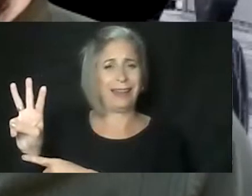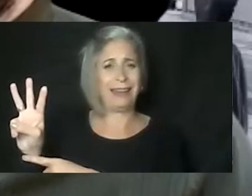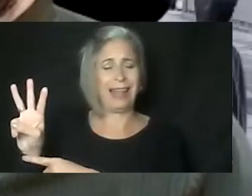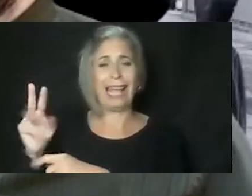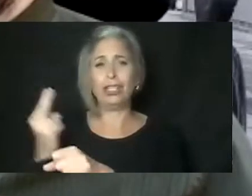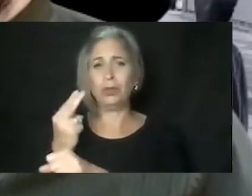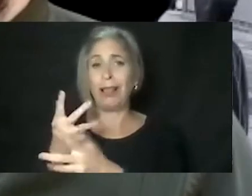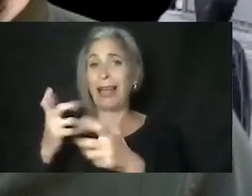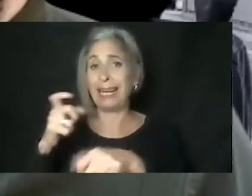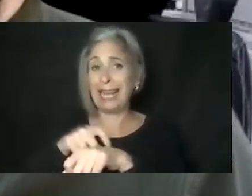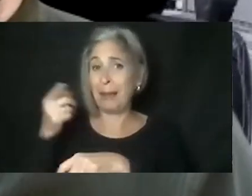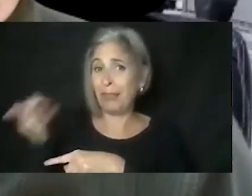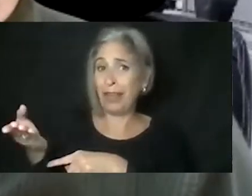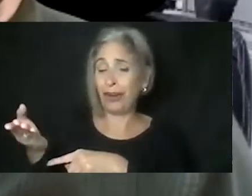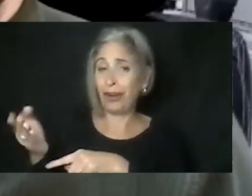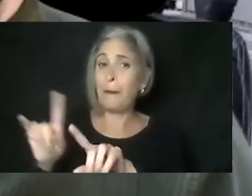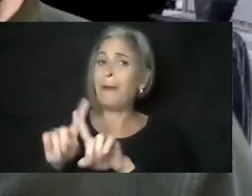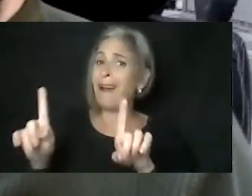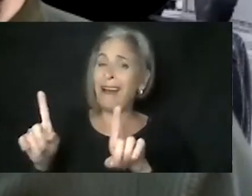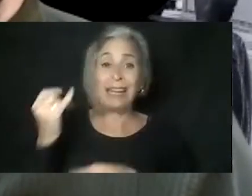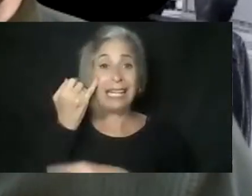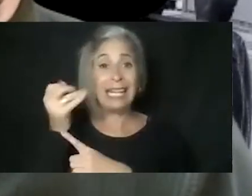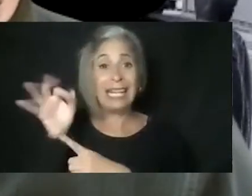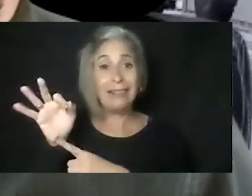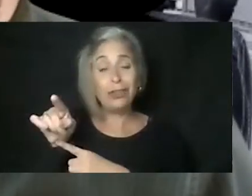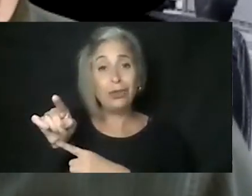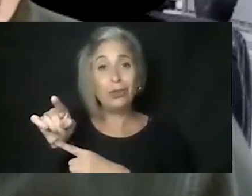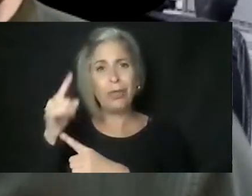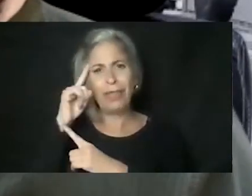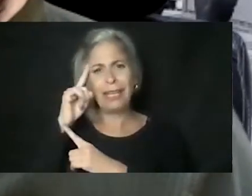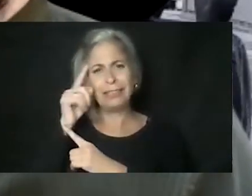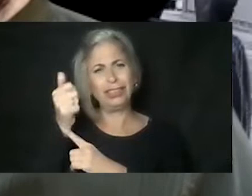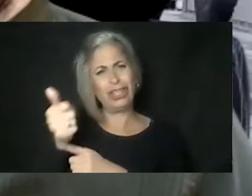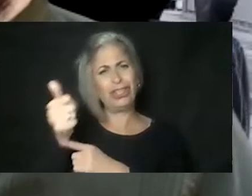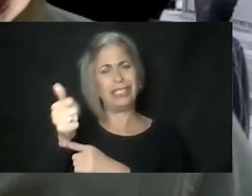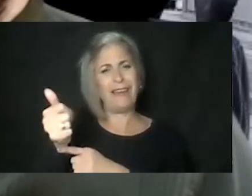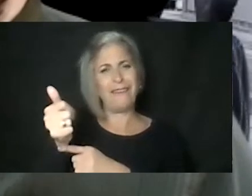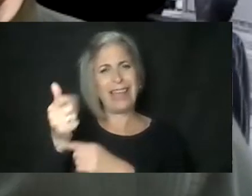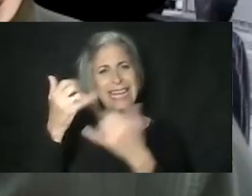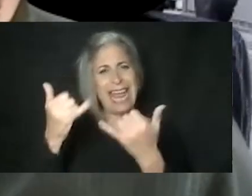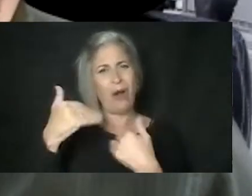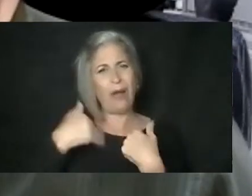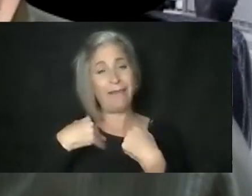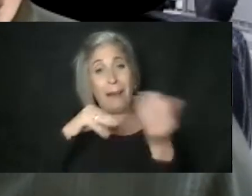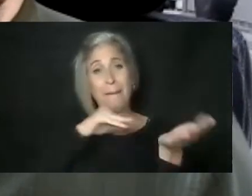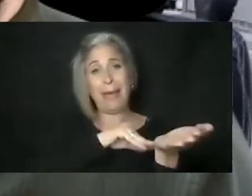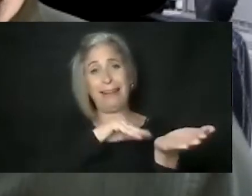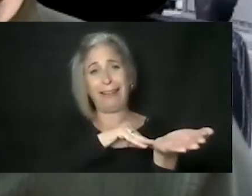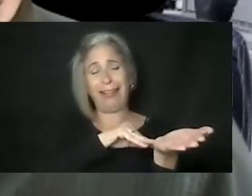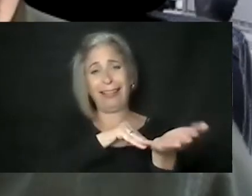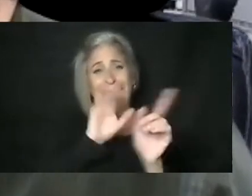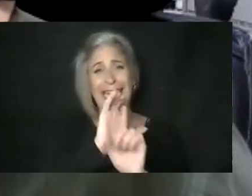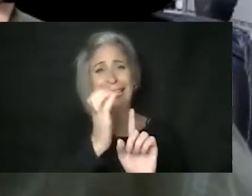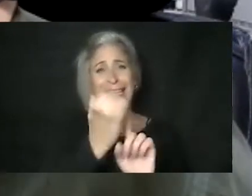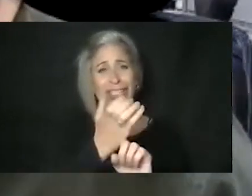and I don't want to knock it, but if you think to yourself, I now have a medical diagnosis that's going